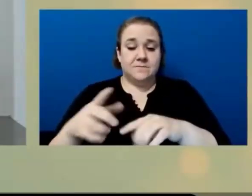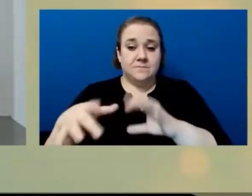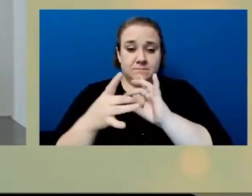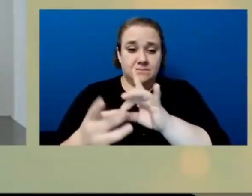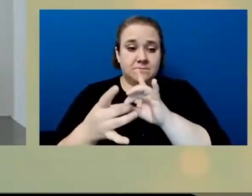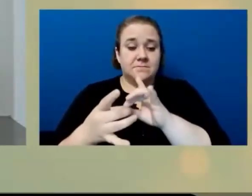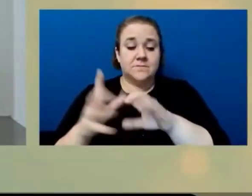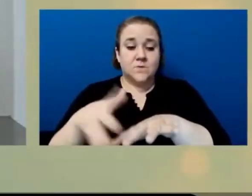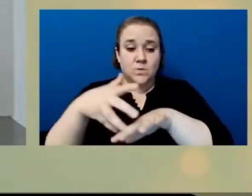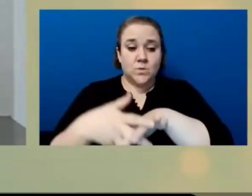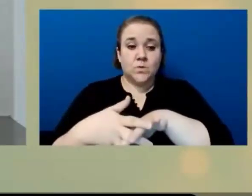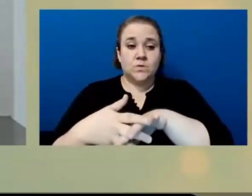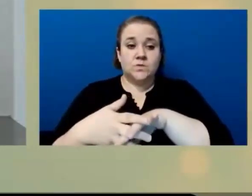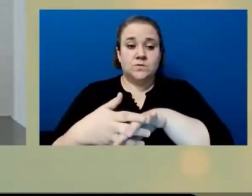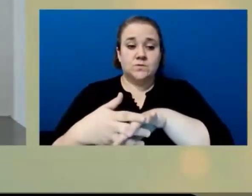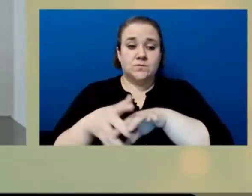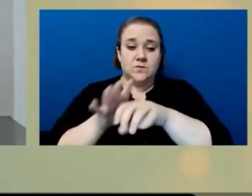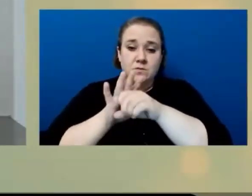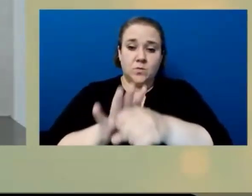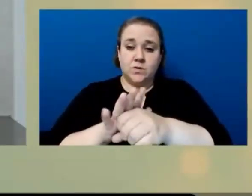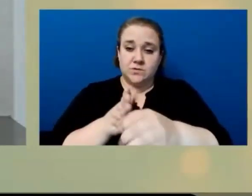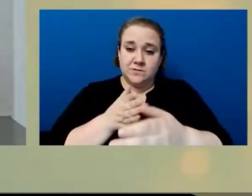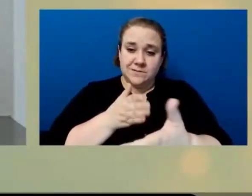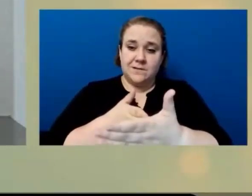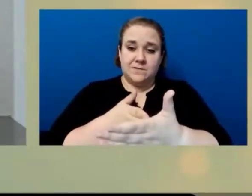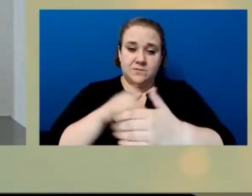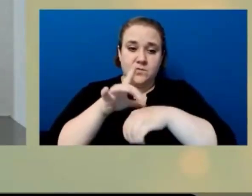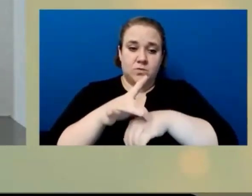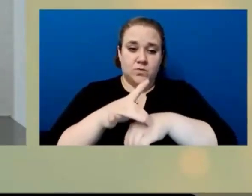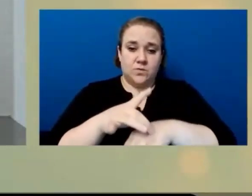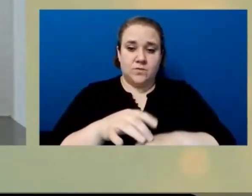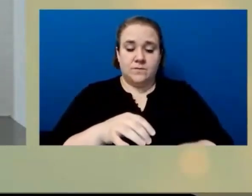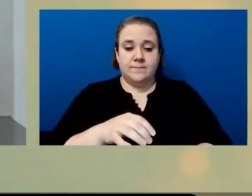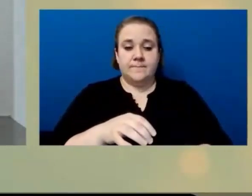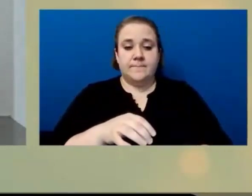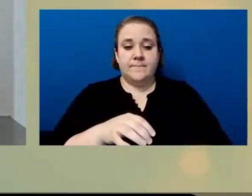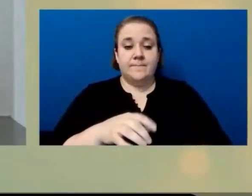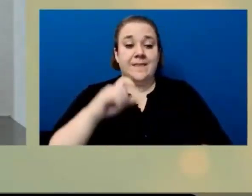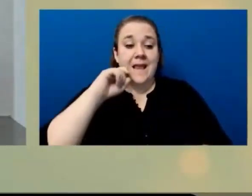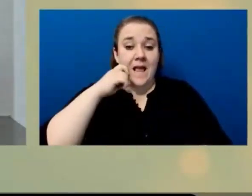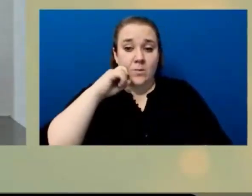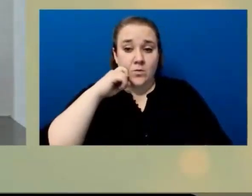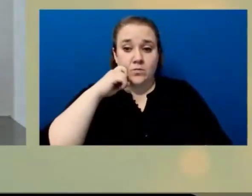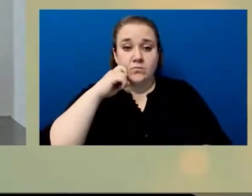tree, to air that claims it, then ground.